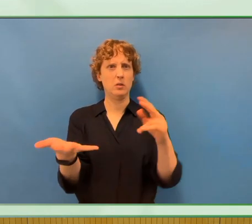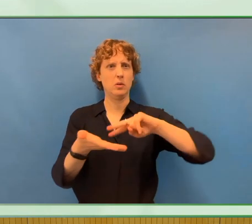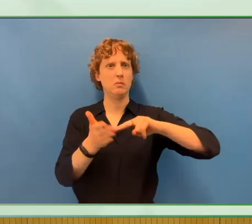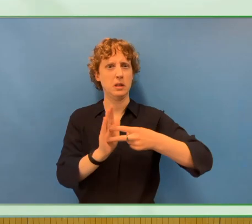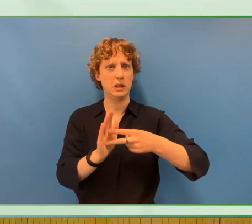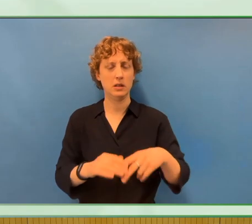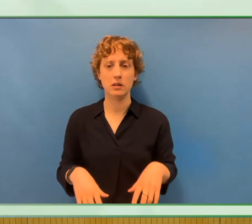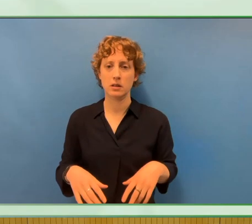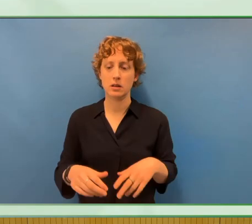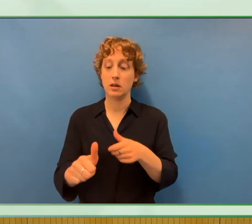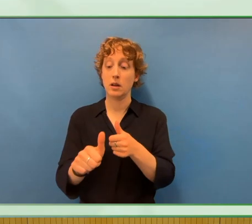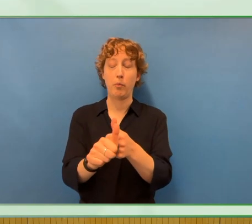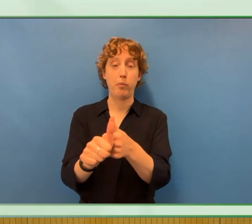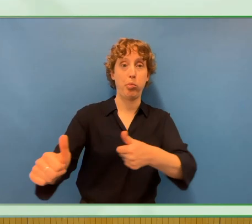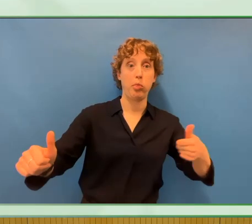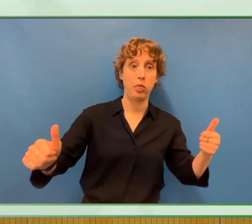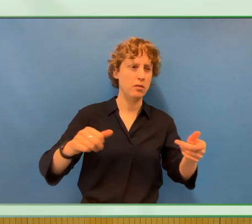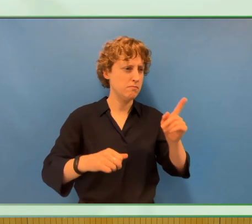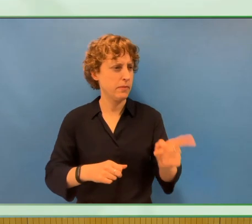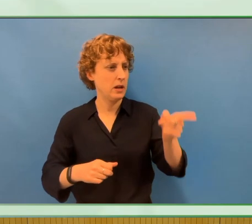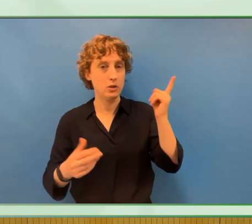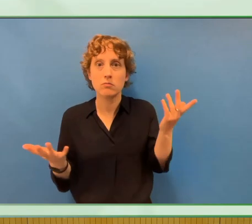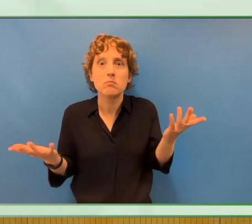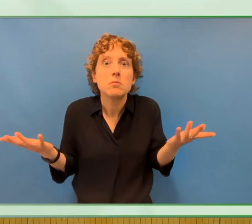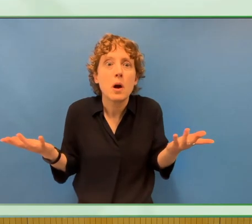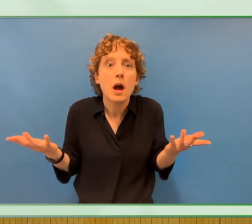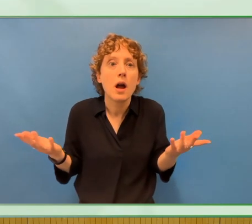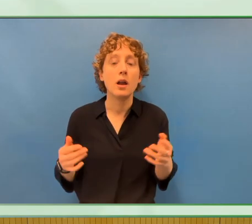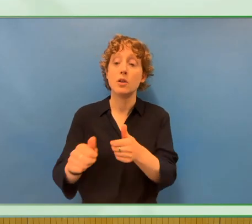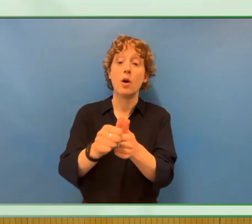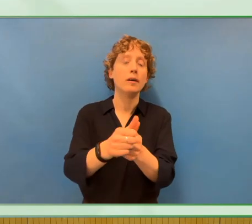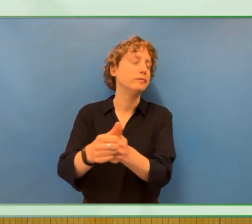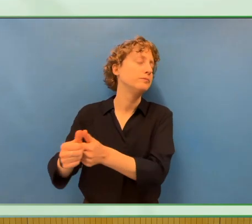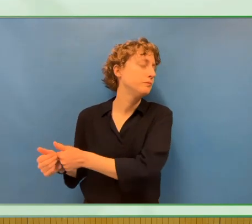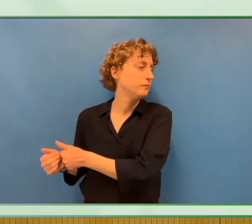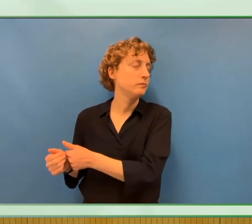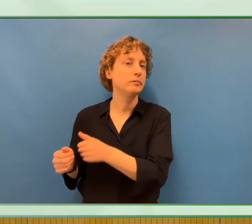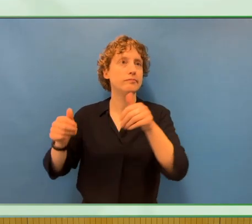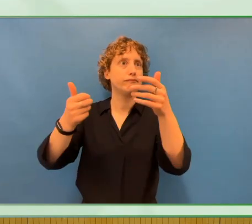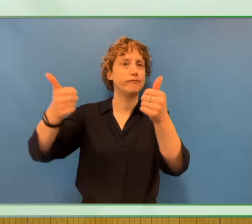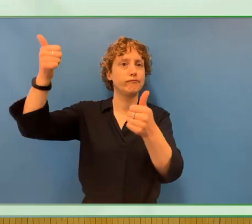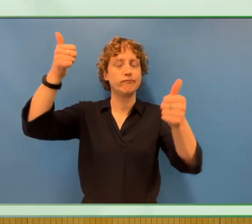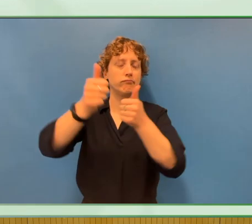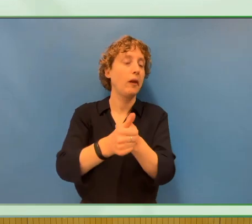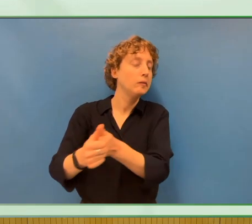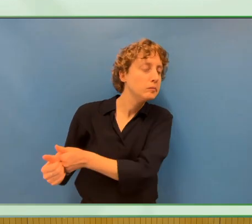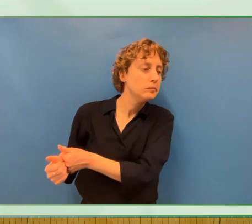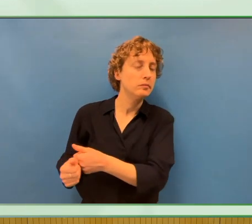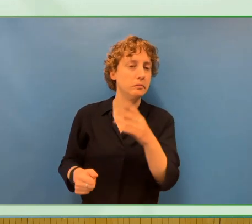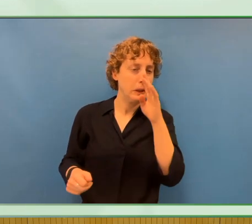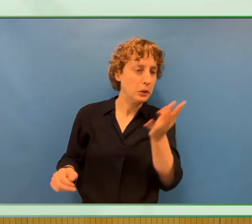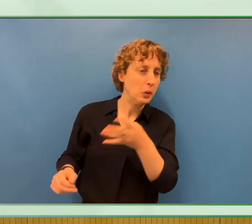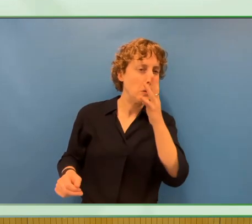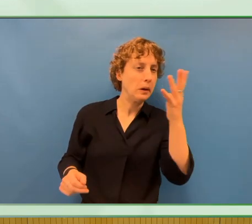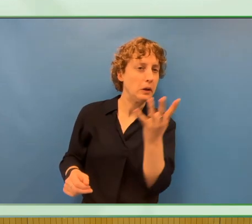So people are starting to ignore it. And it's going to be, and I fear it's going to be at risk because the infrastructure wasn't set up.